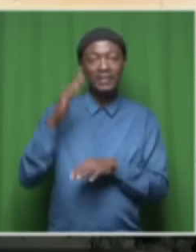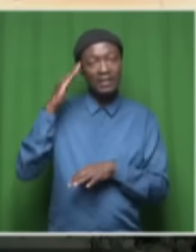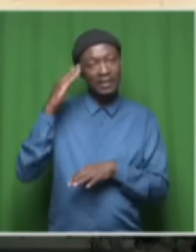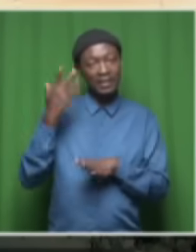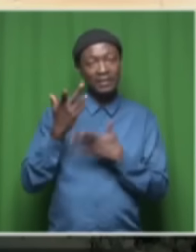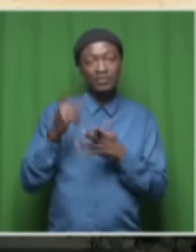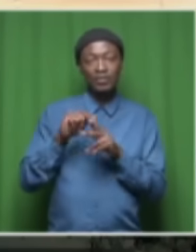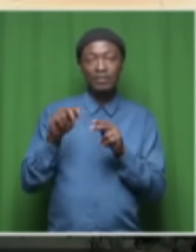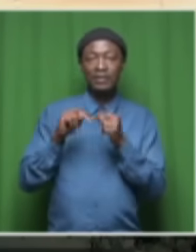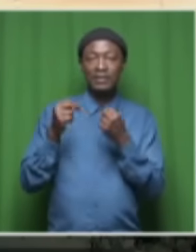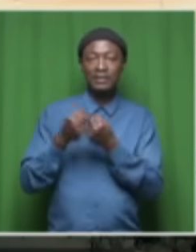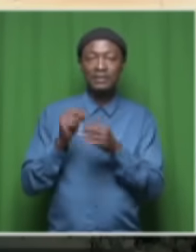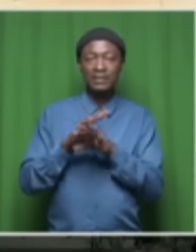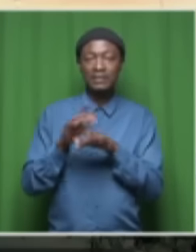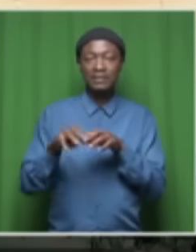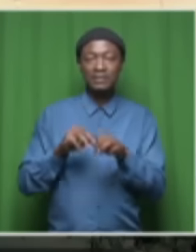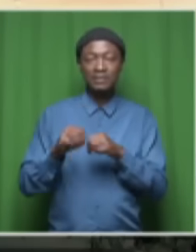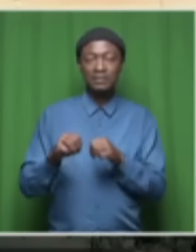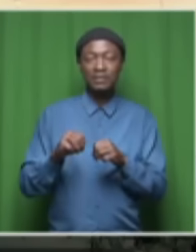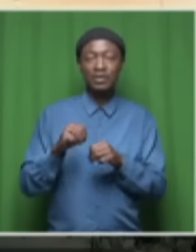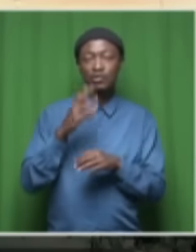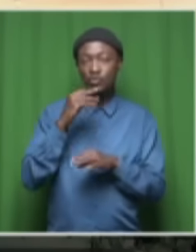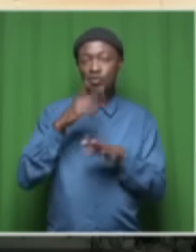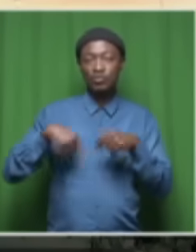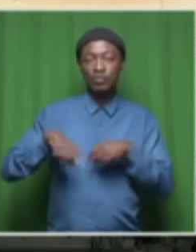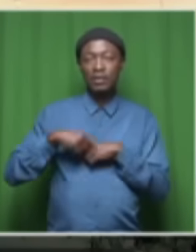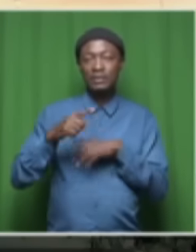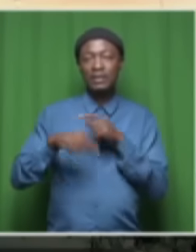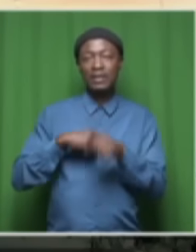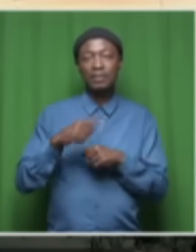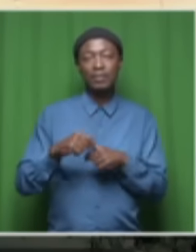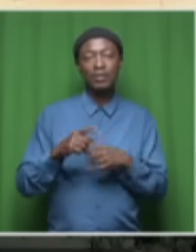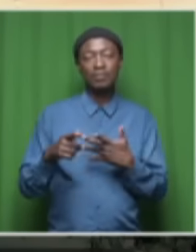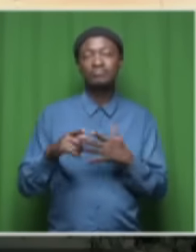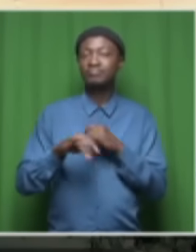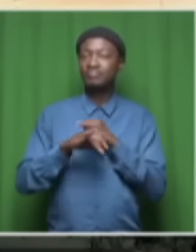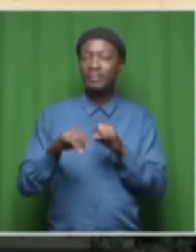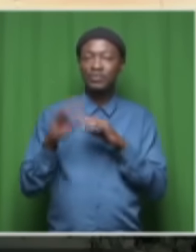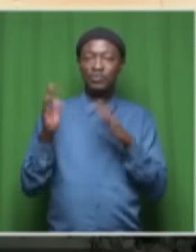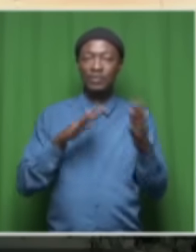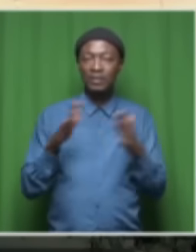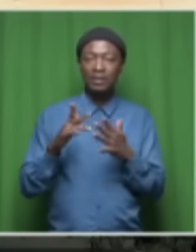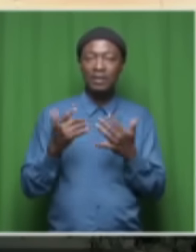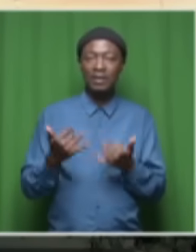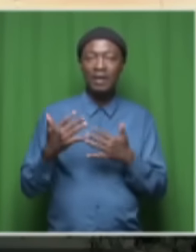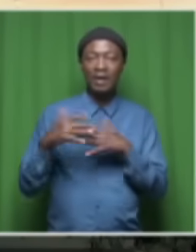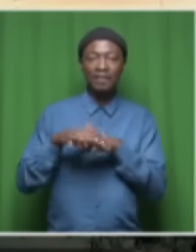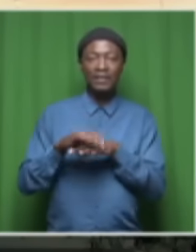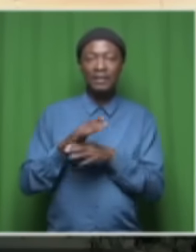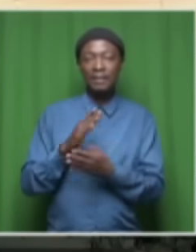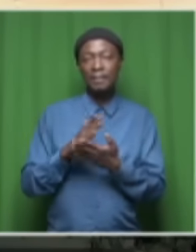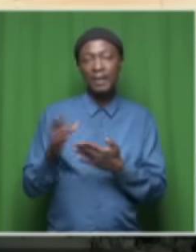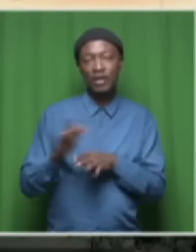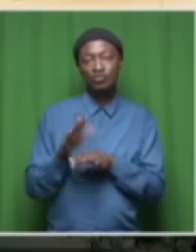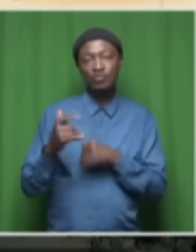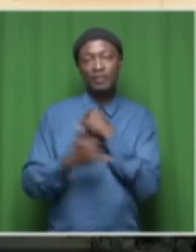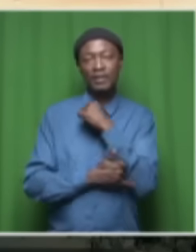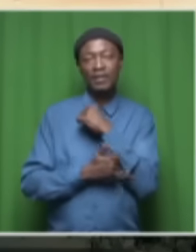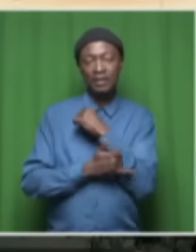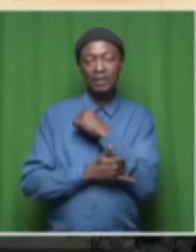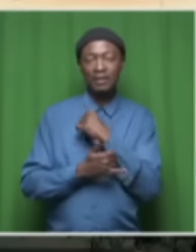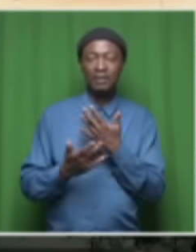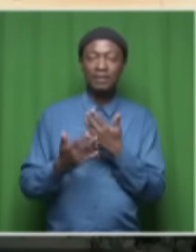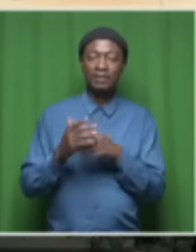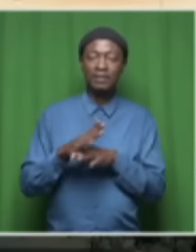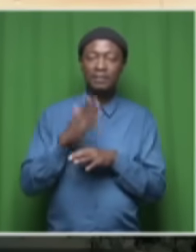of National Disaster Management Center, talking to us about these severe weather conditions that are currently affecting parts of the country, and pleased to